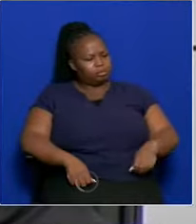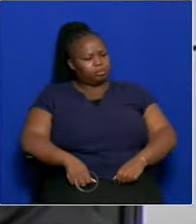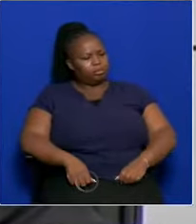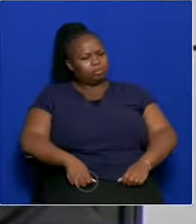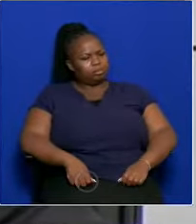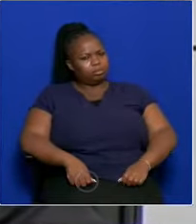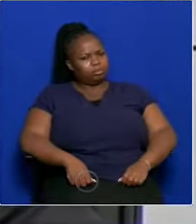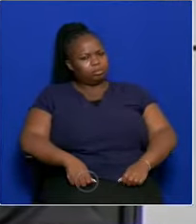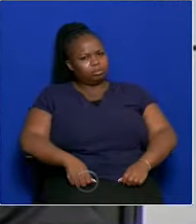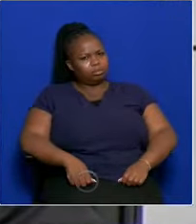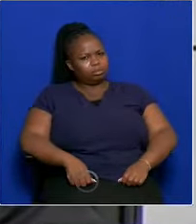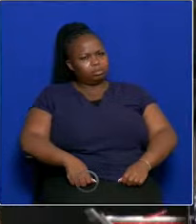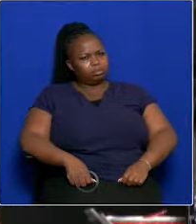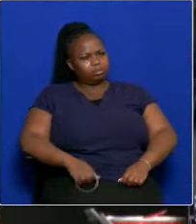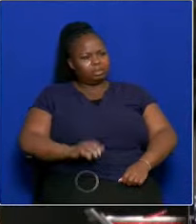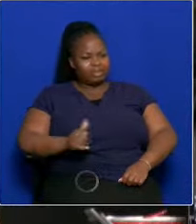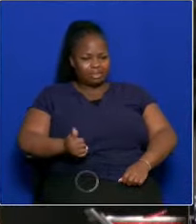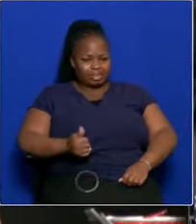you were in need.